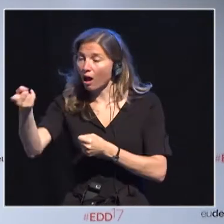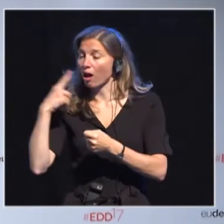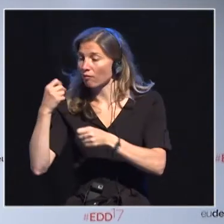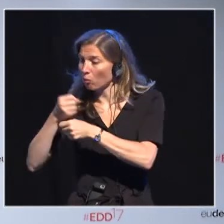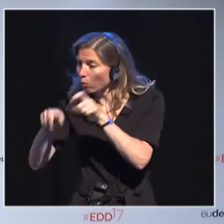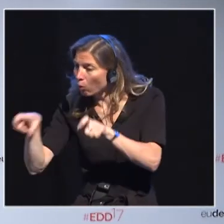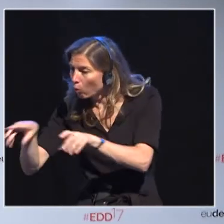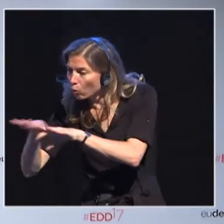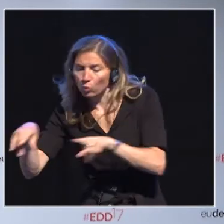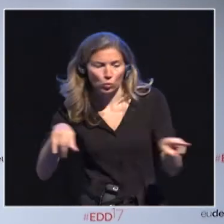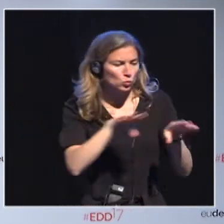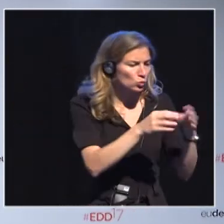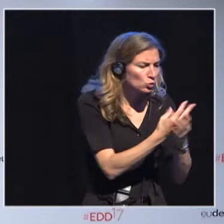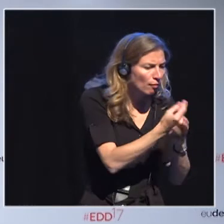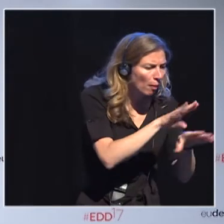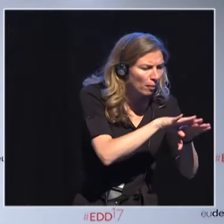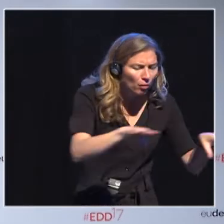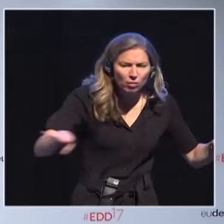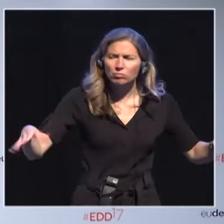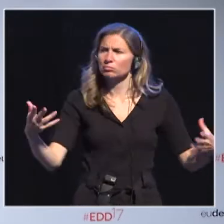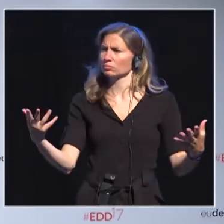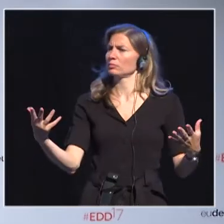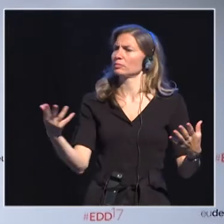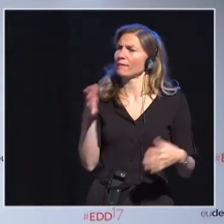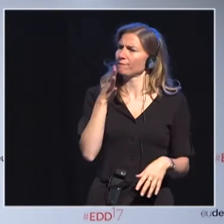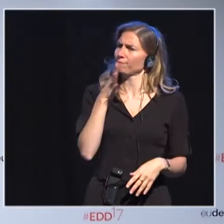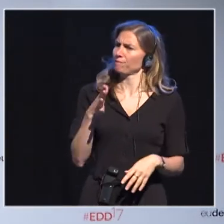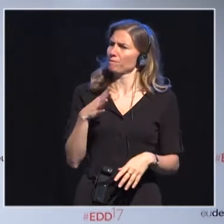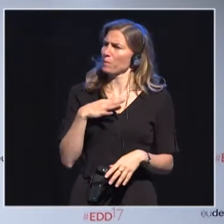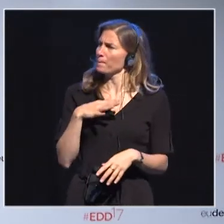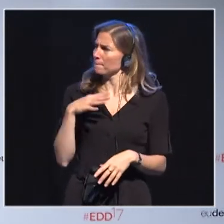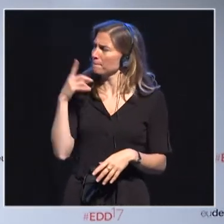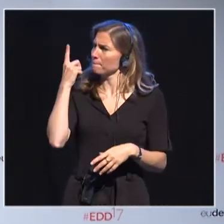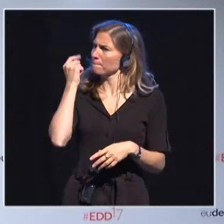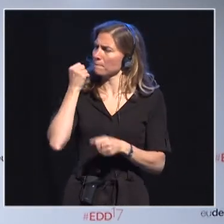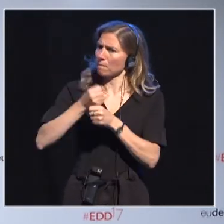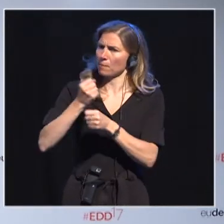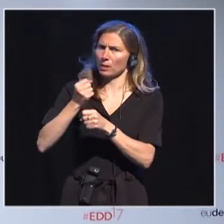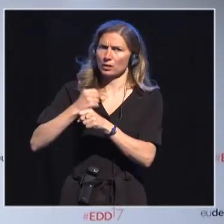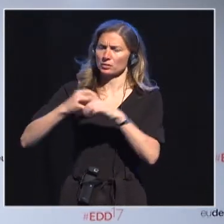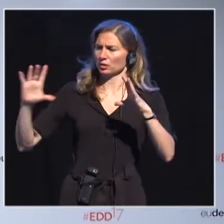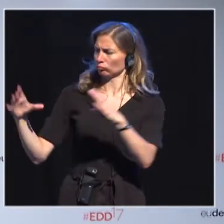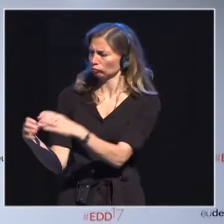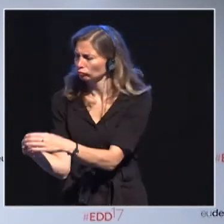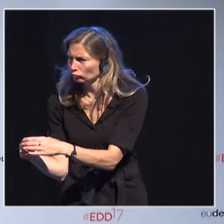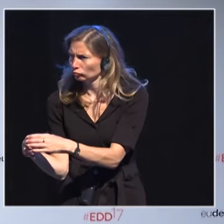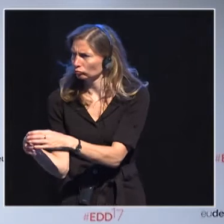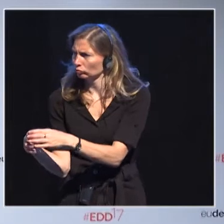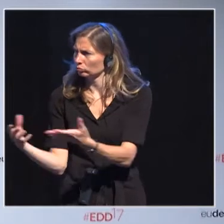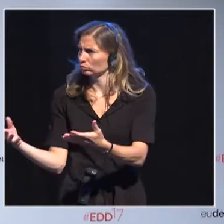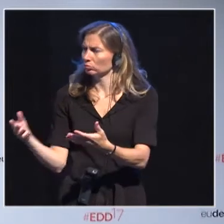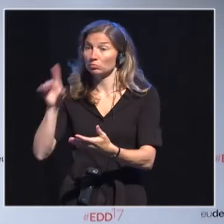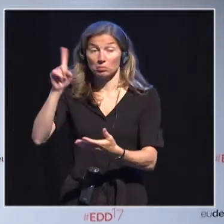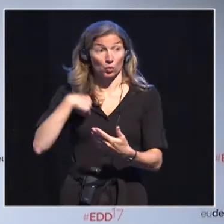employees and wondering, why don't we have more female employees? And why do they want more female employees? Is